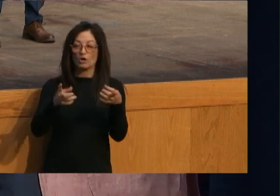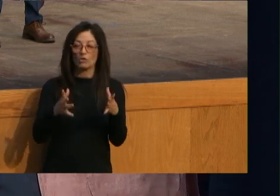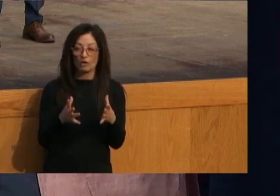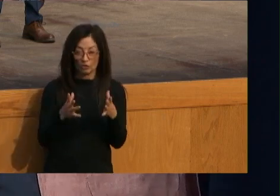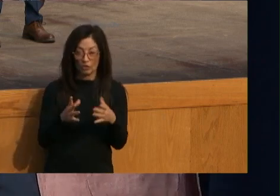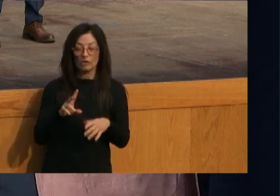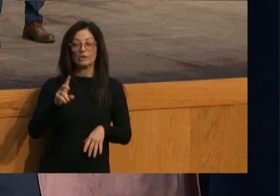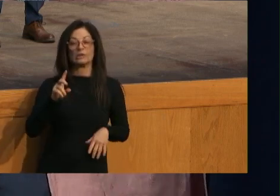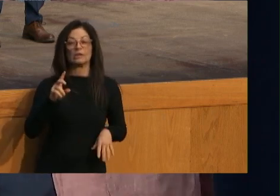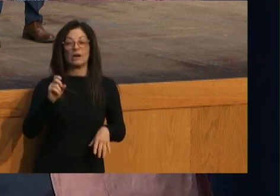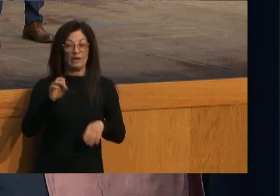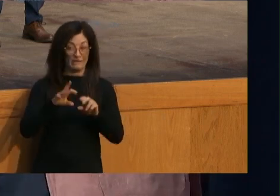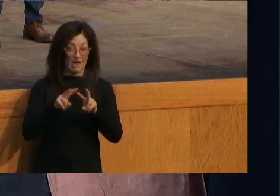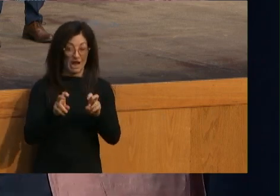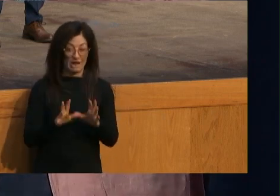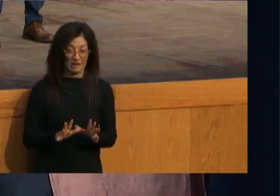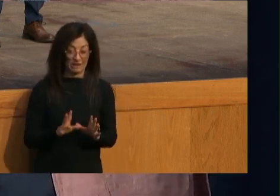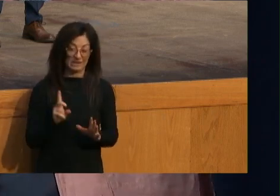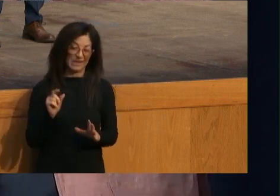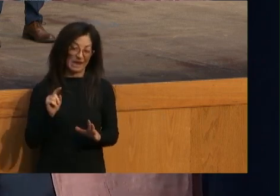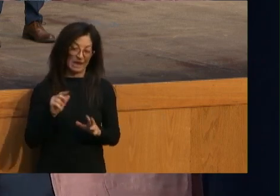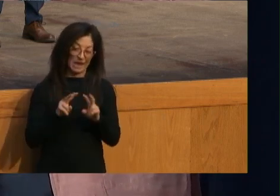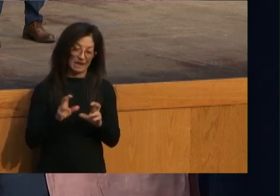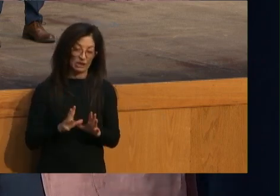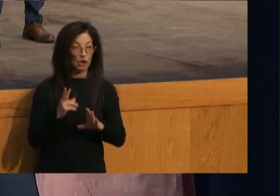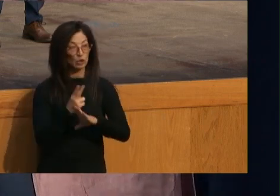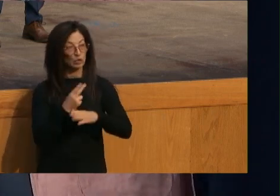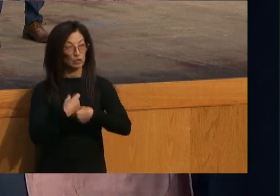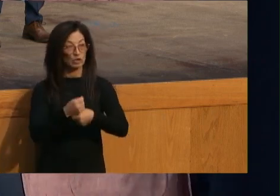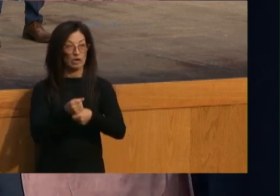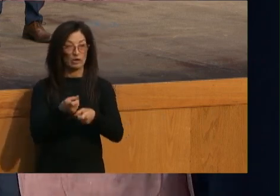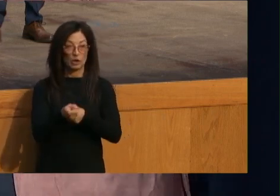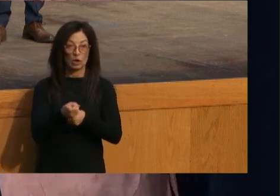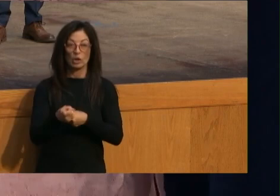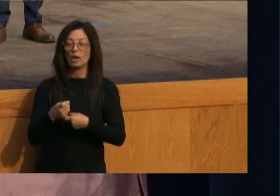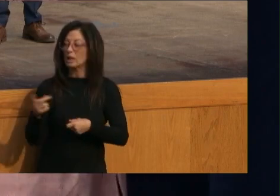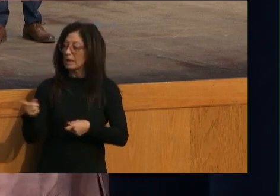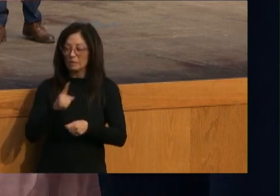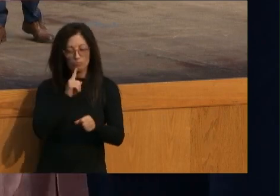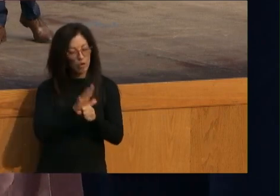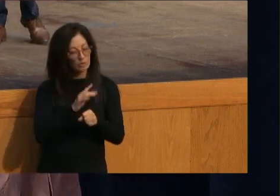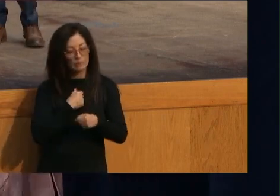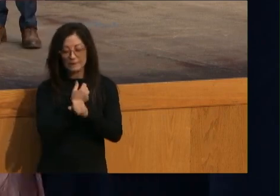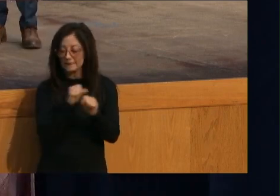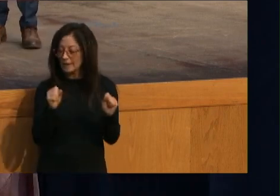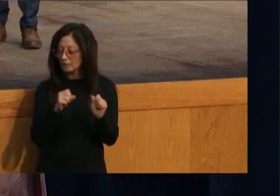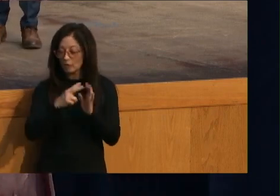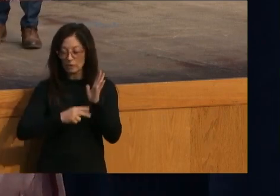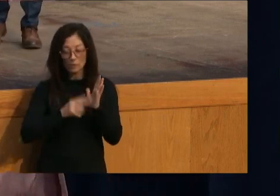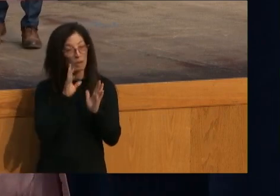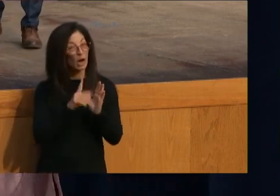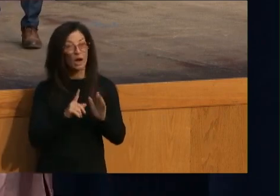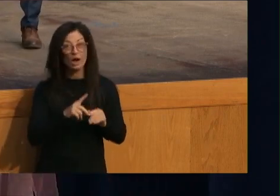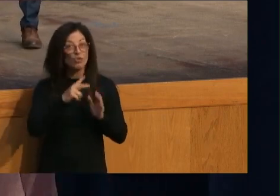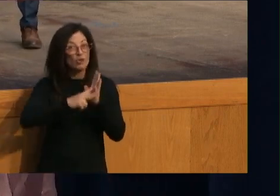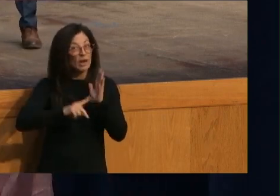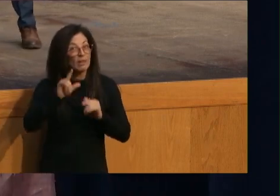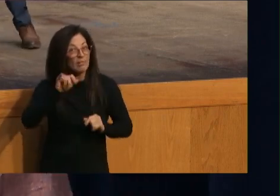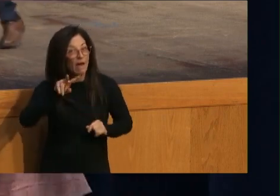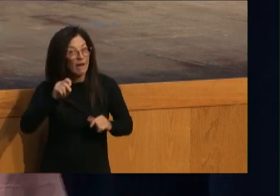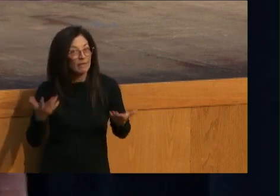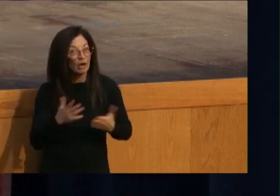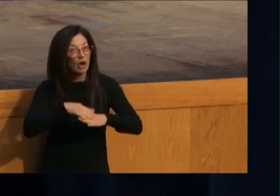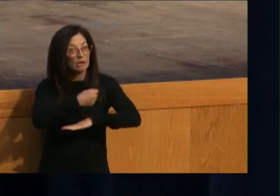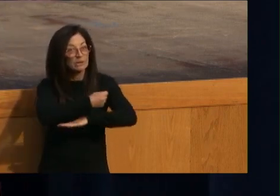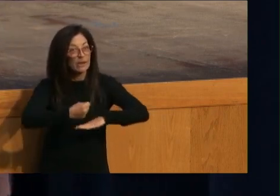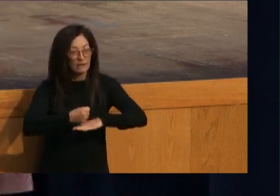analytics used it to generate a joke and assured me that it's safe to read. And so we're going to read it live on stage, a dangerous thing to do